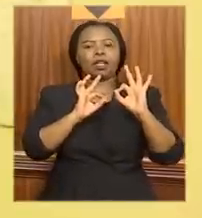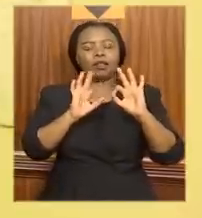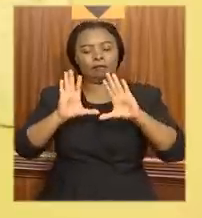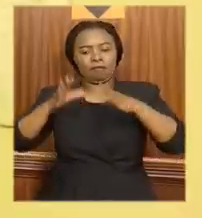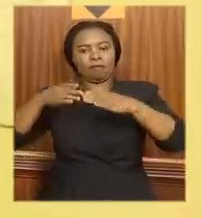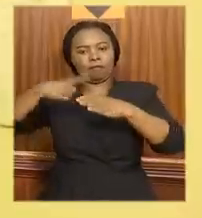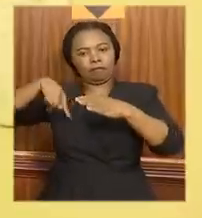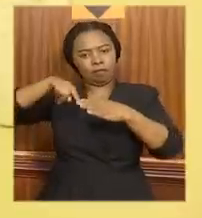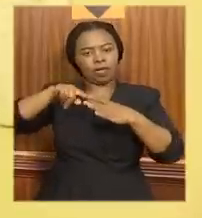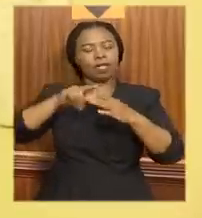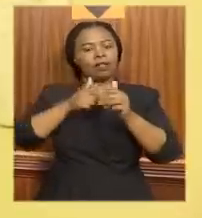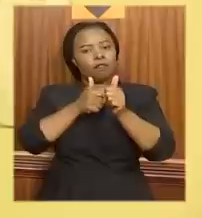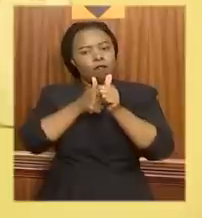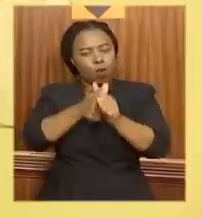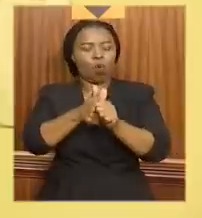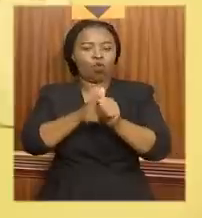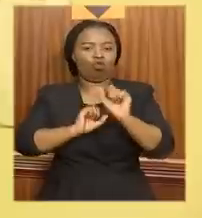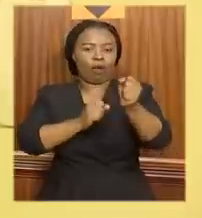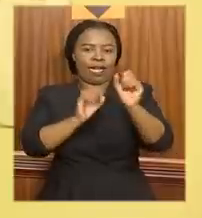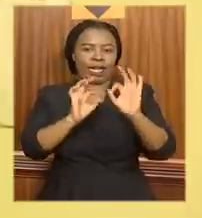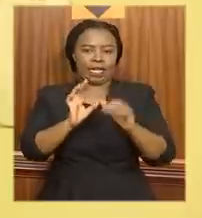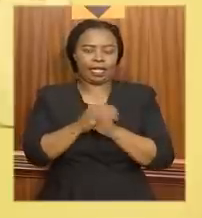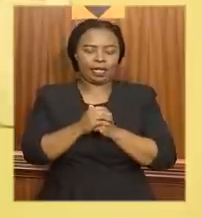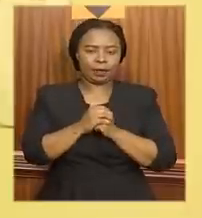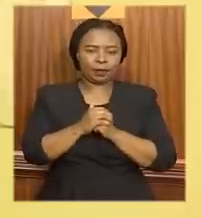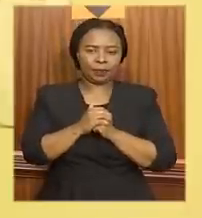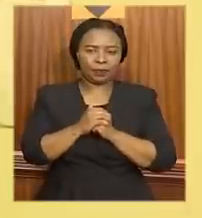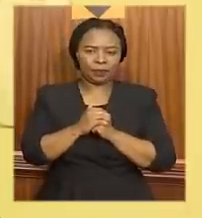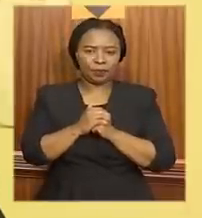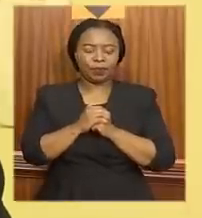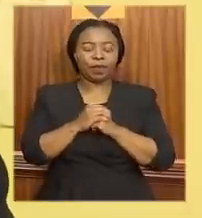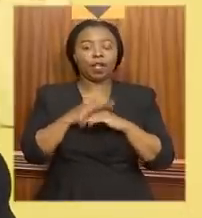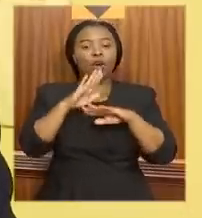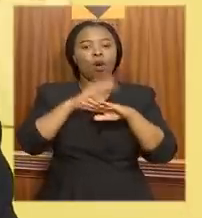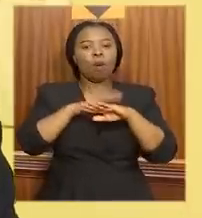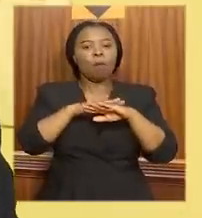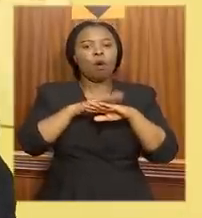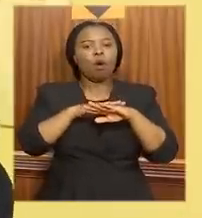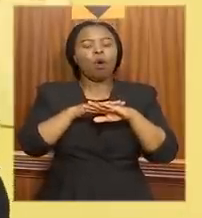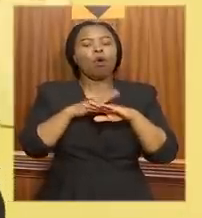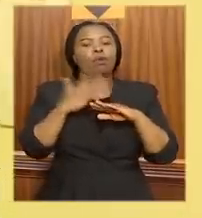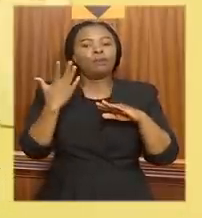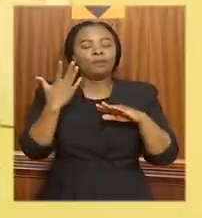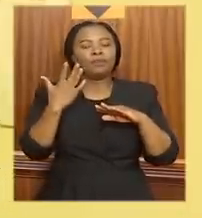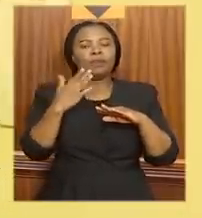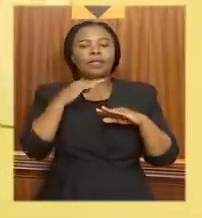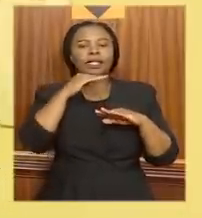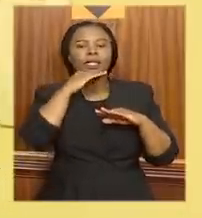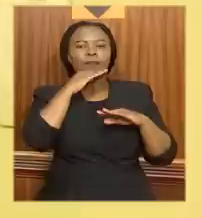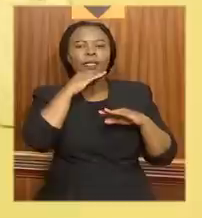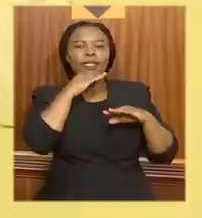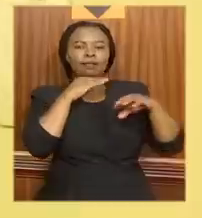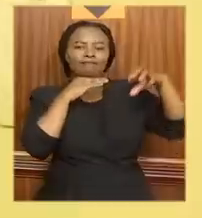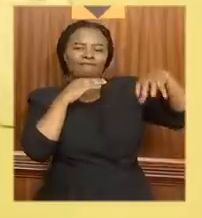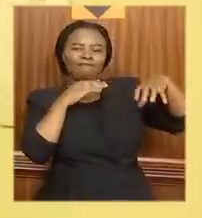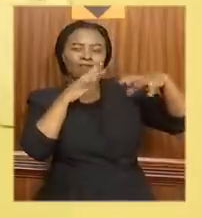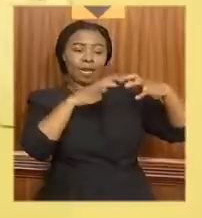also establishing a single point of entry, in other words, a one-stop shop, as it